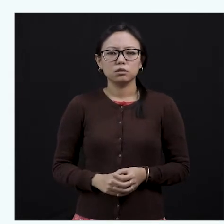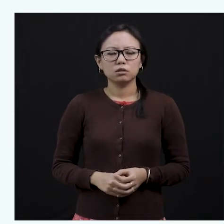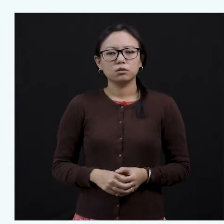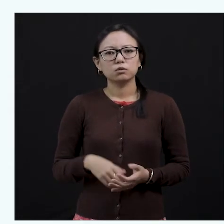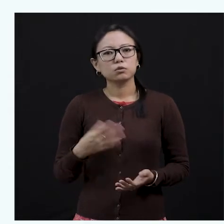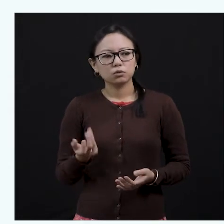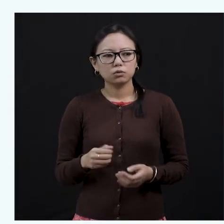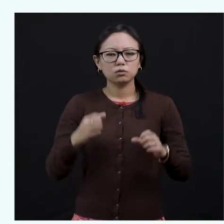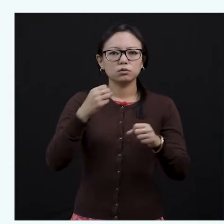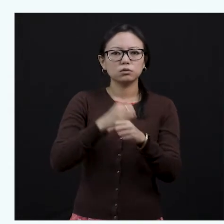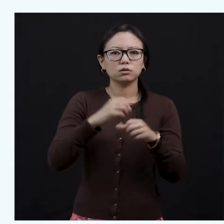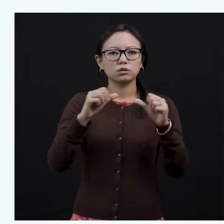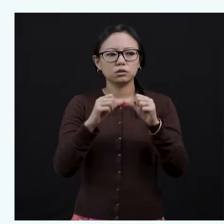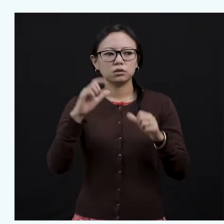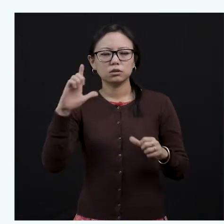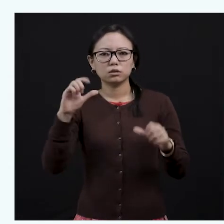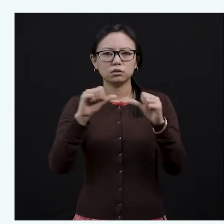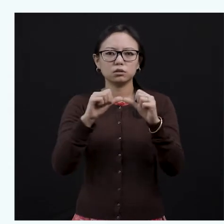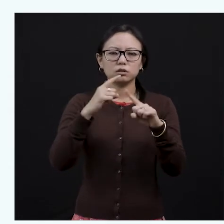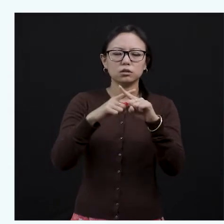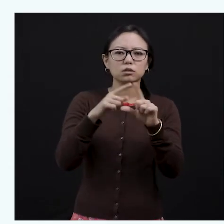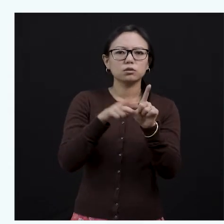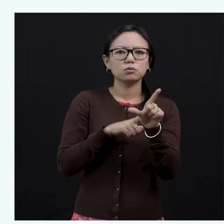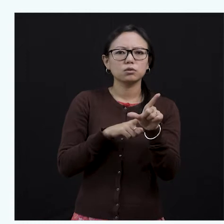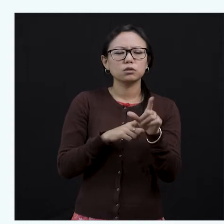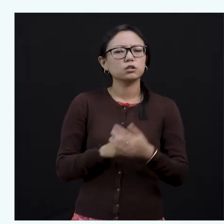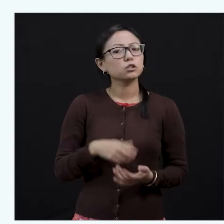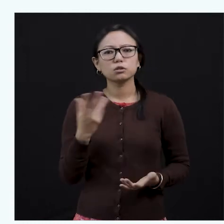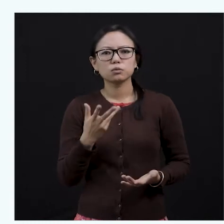stars that are combined together, and